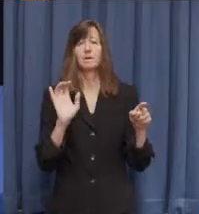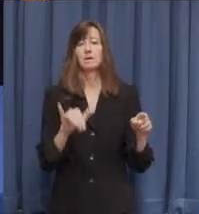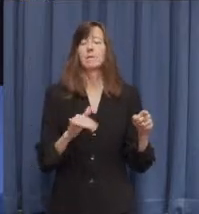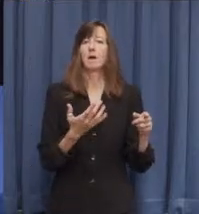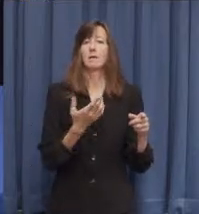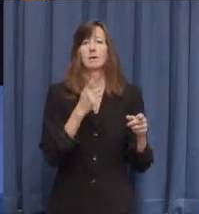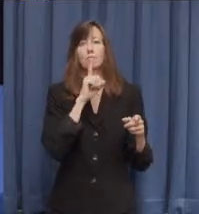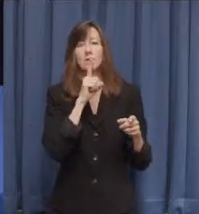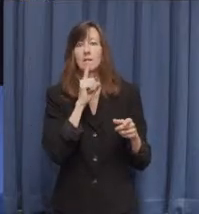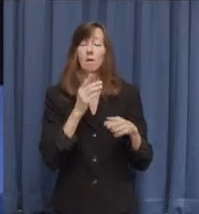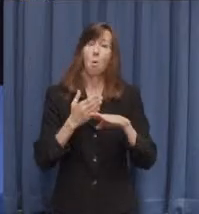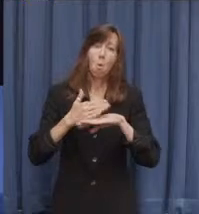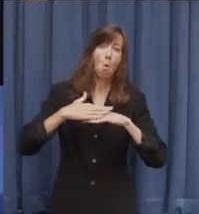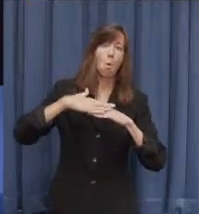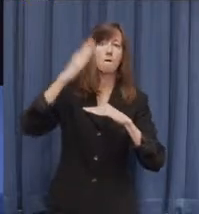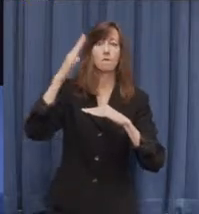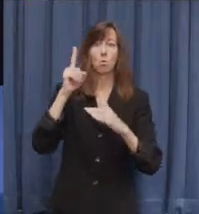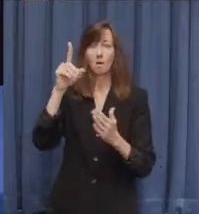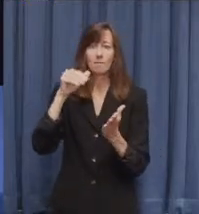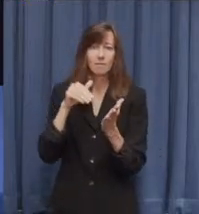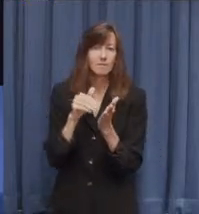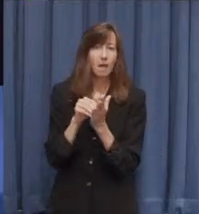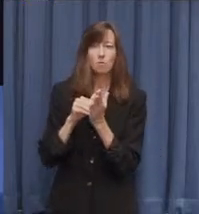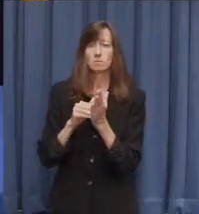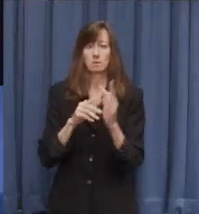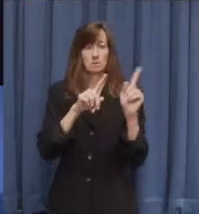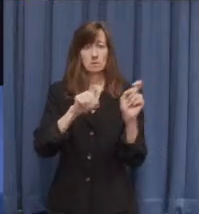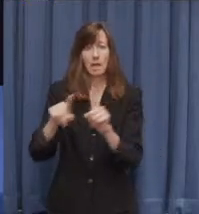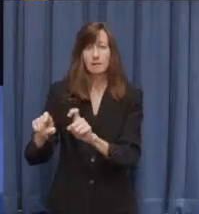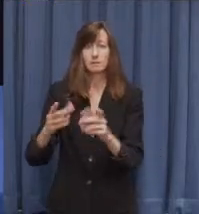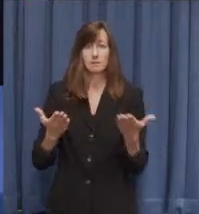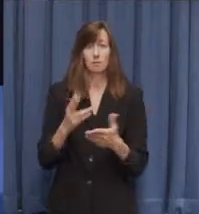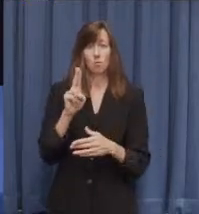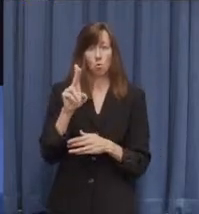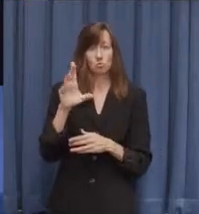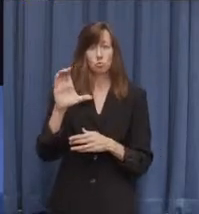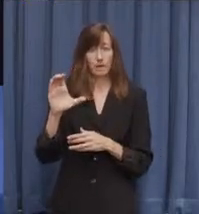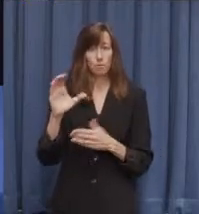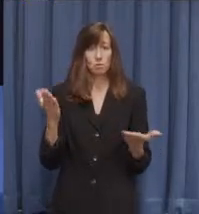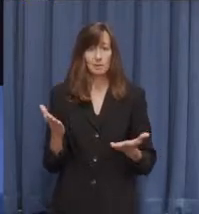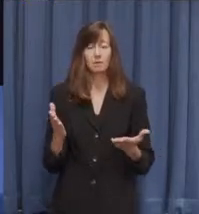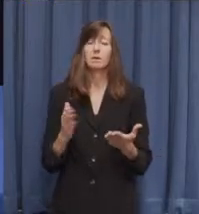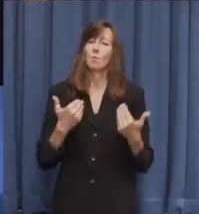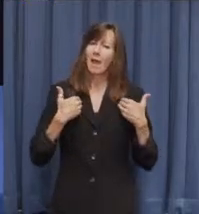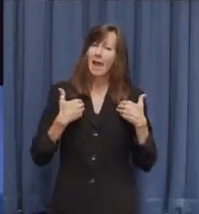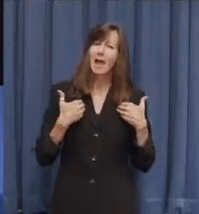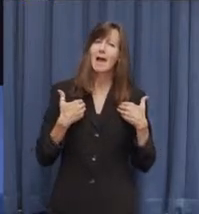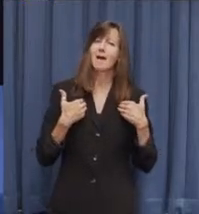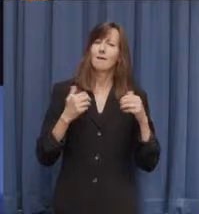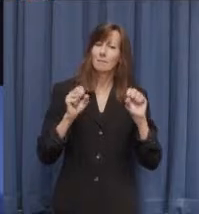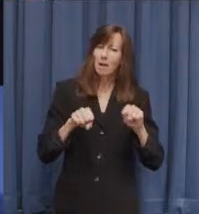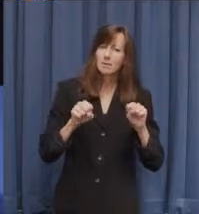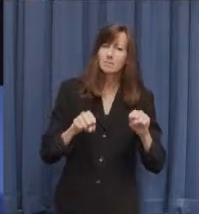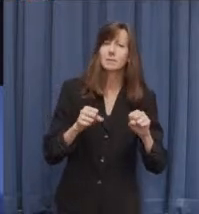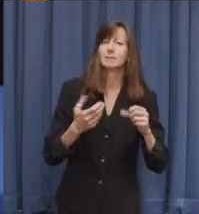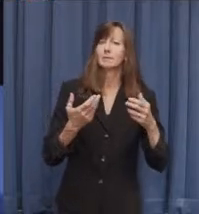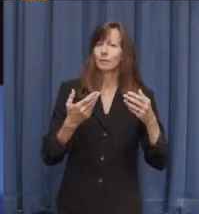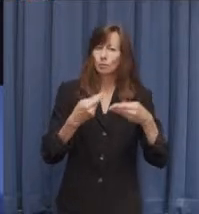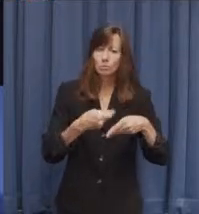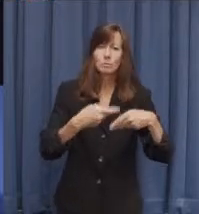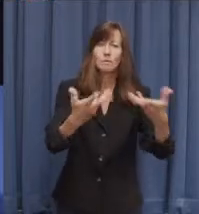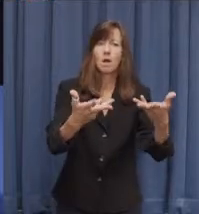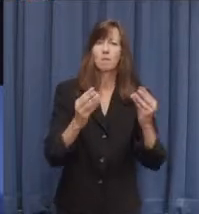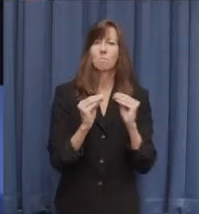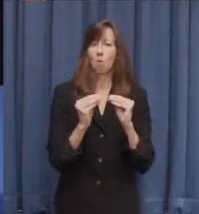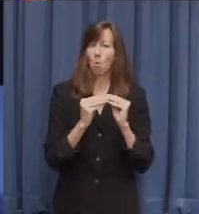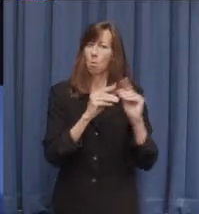COVID tests in the county, which is great, and we have the capacity to do more, which is important. So how can you all